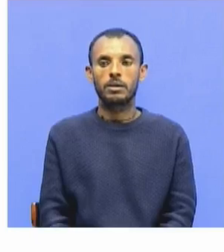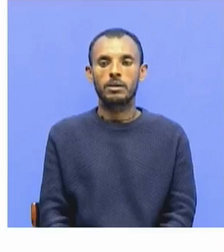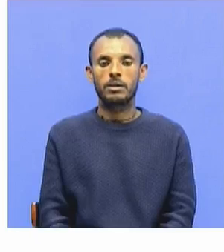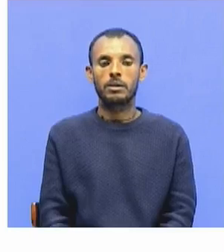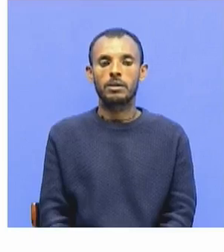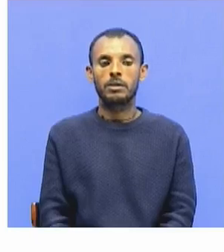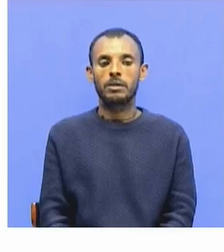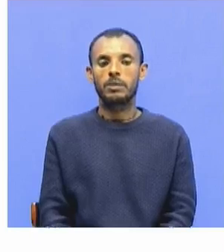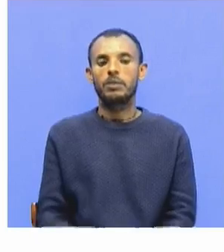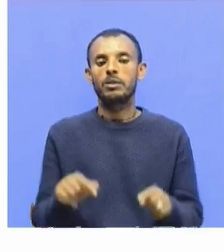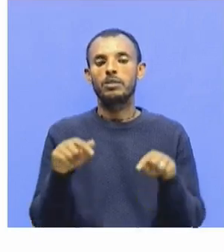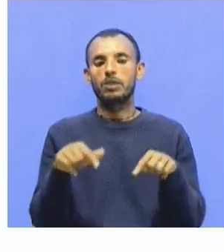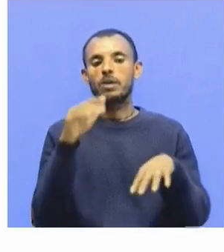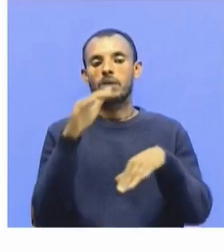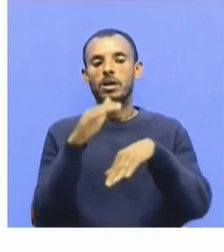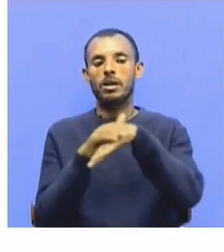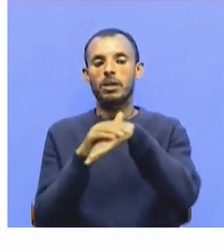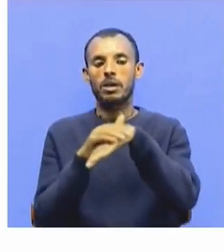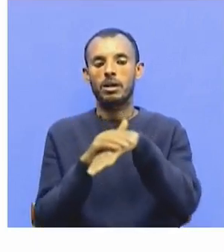soccer.